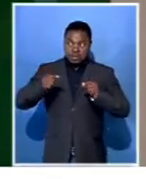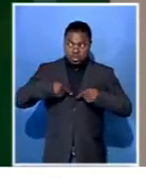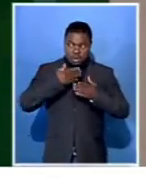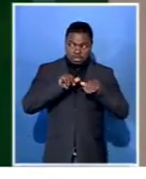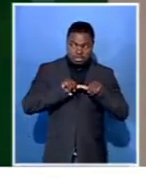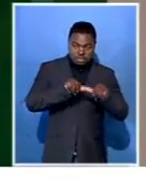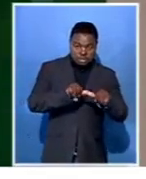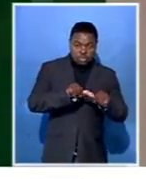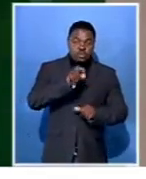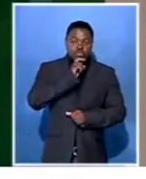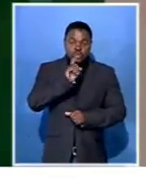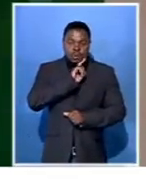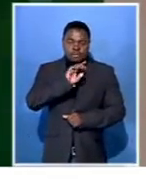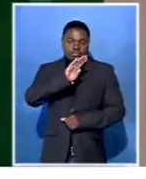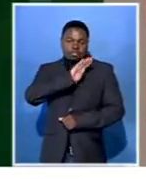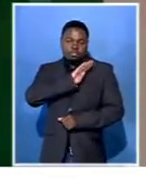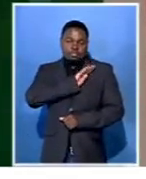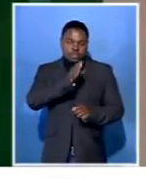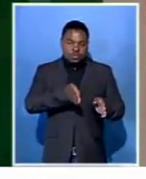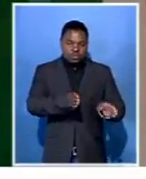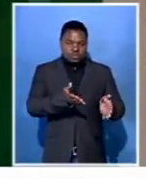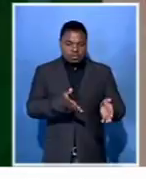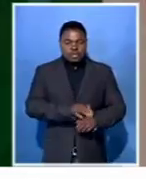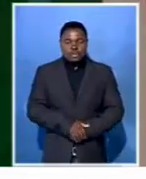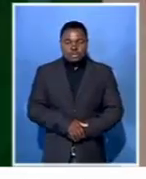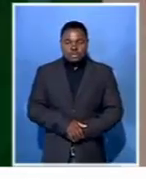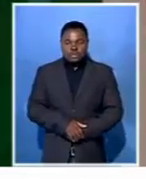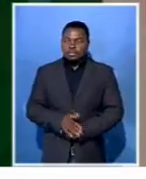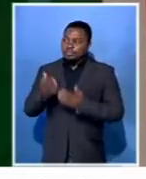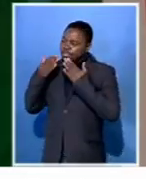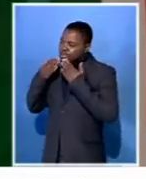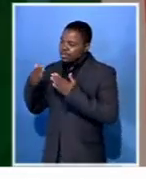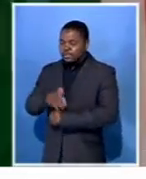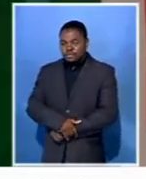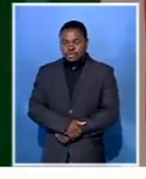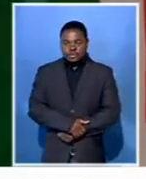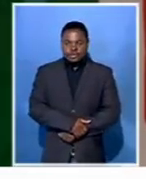with military honors as we stand. I thank you.